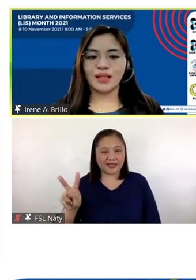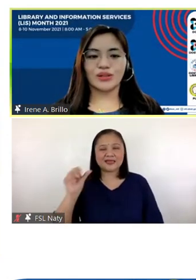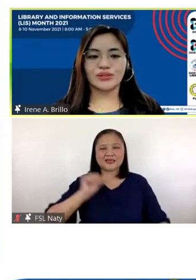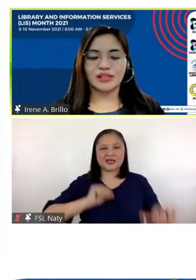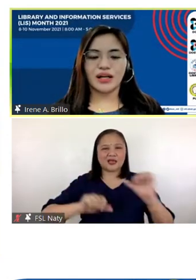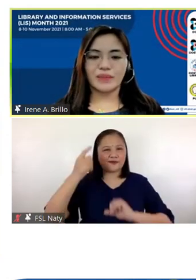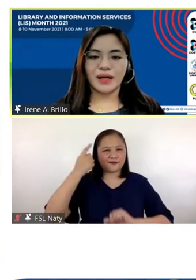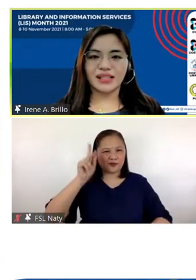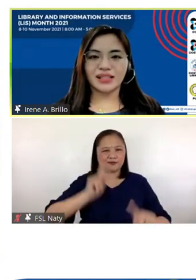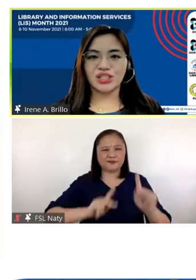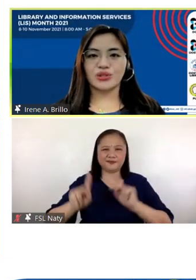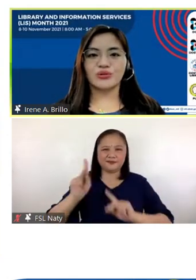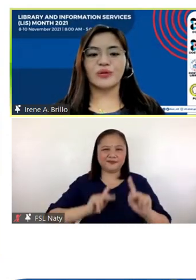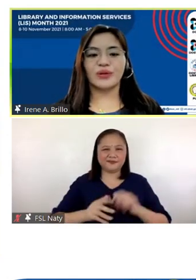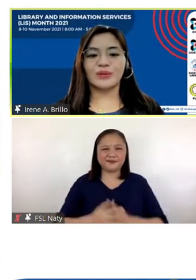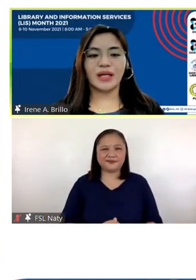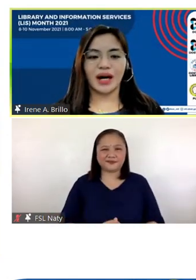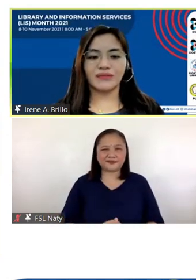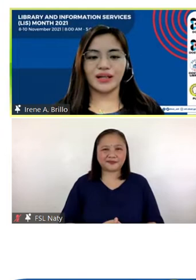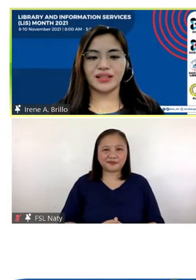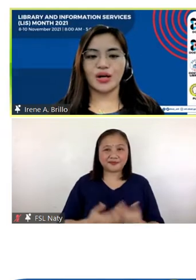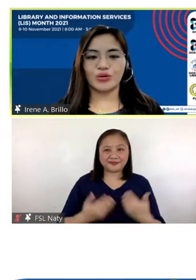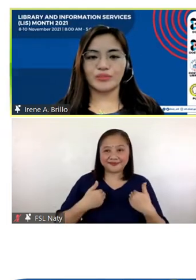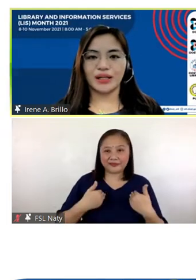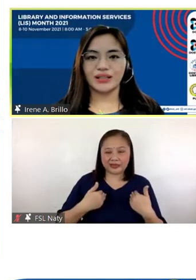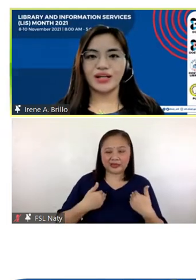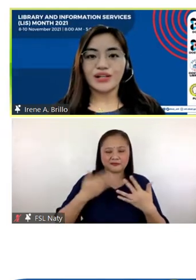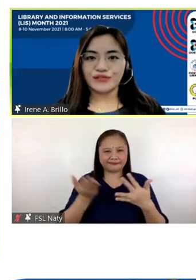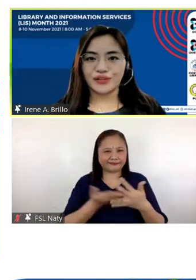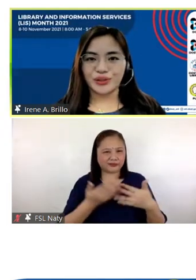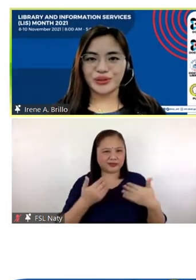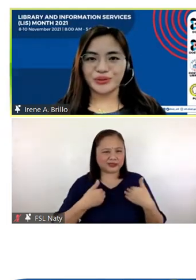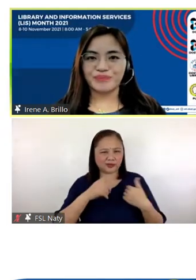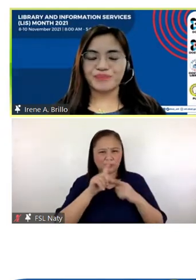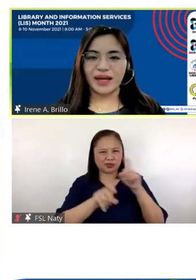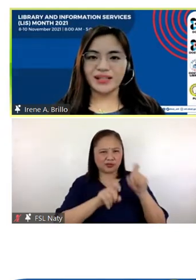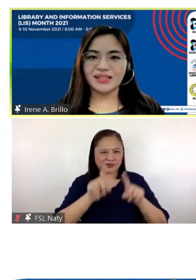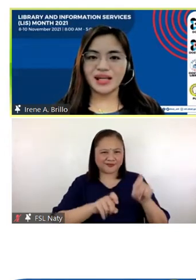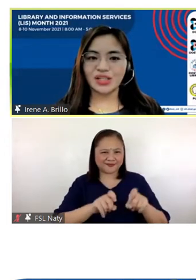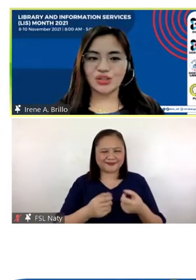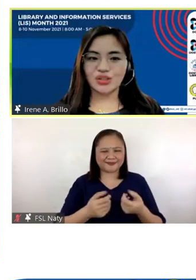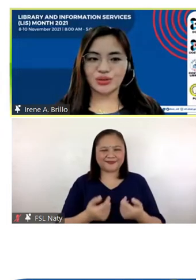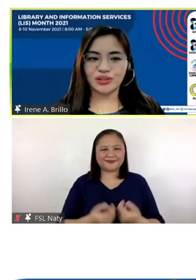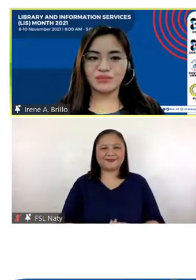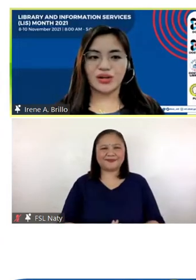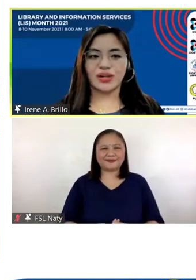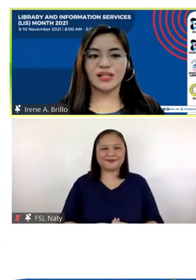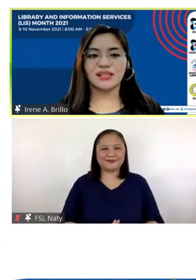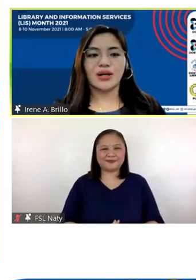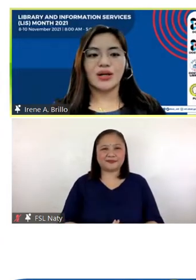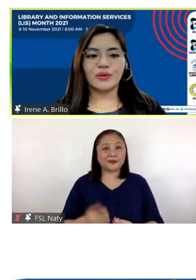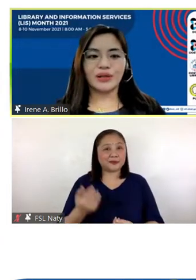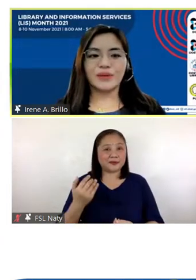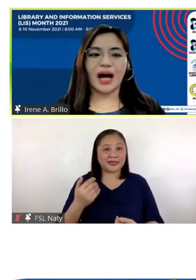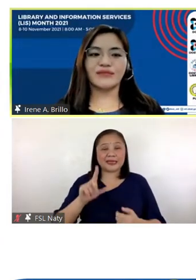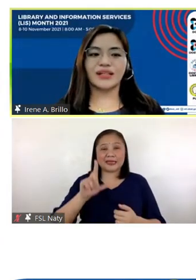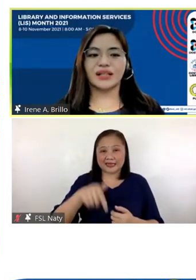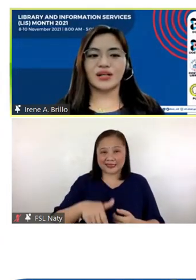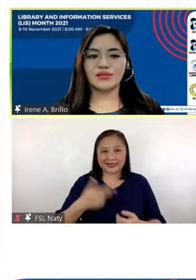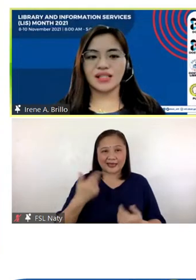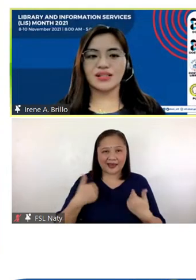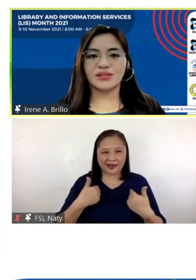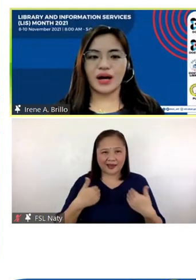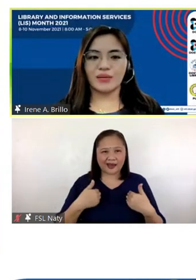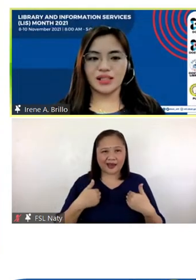in between those presentations, we will be having the open forum. And stay tuned because we will be having